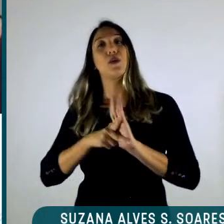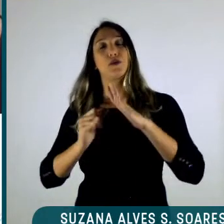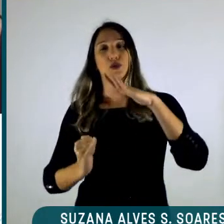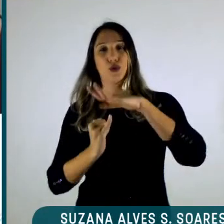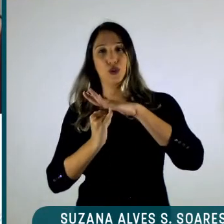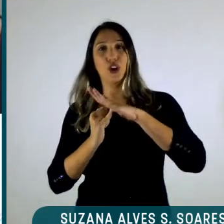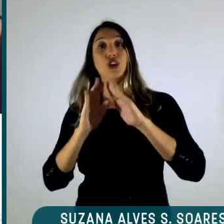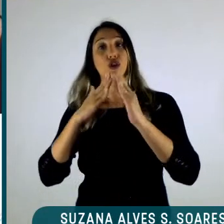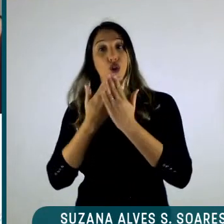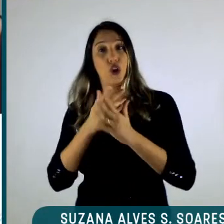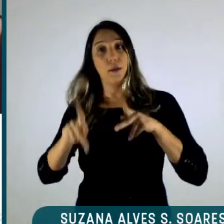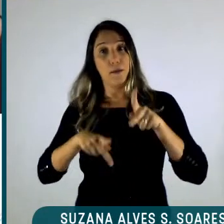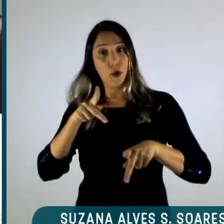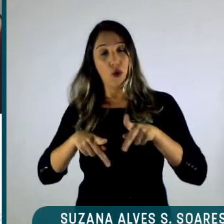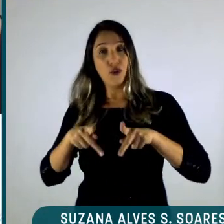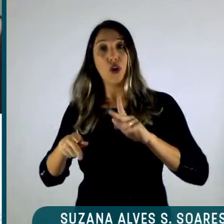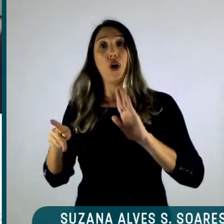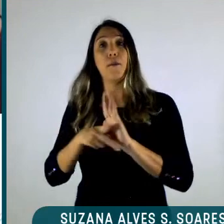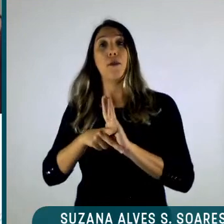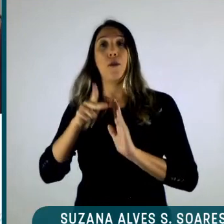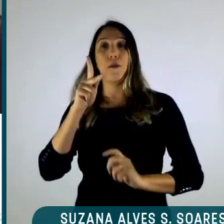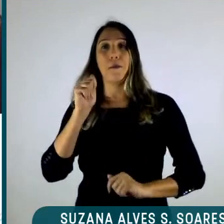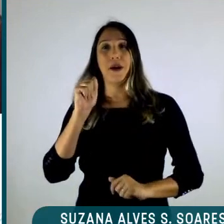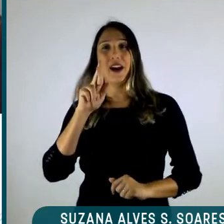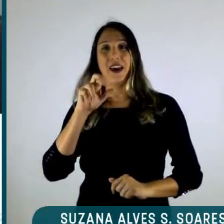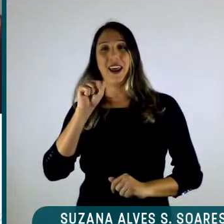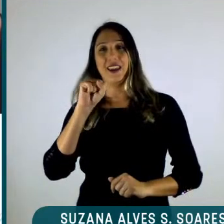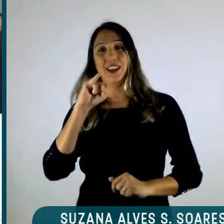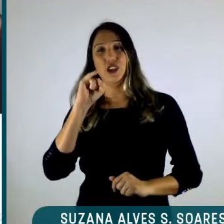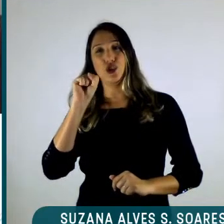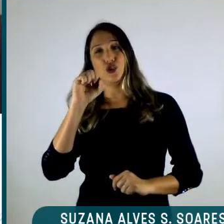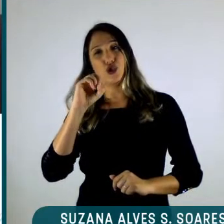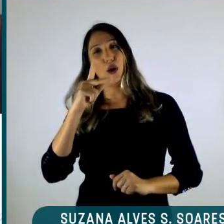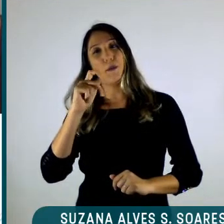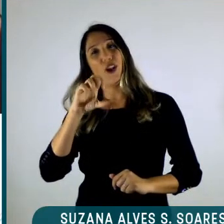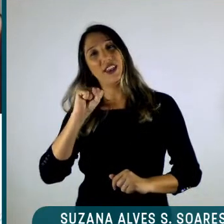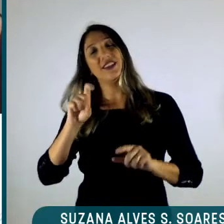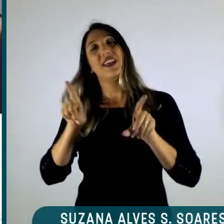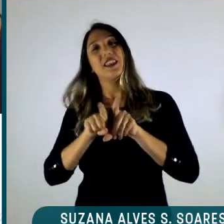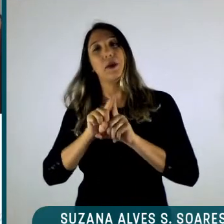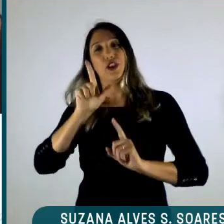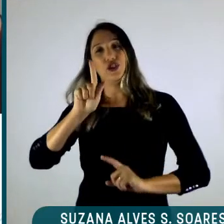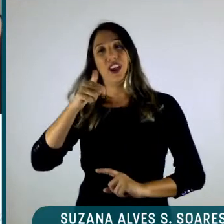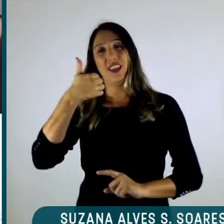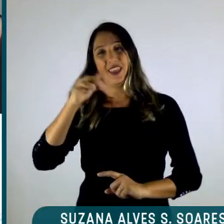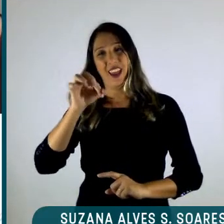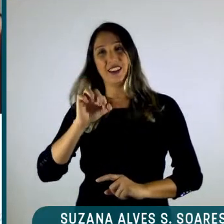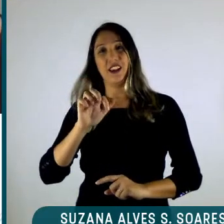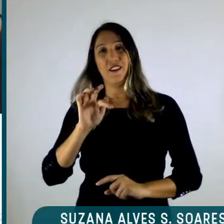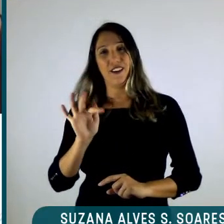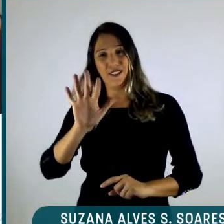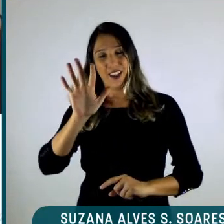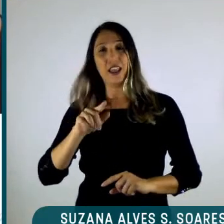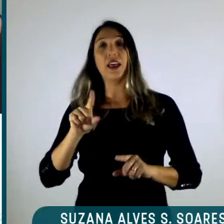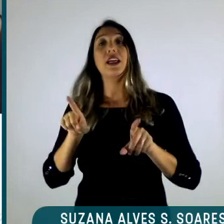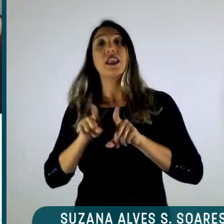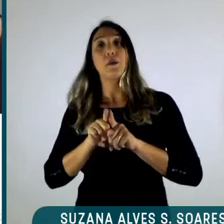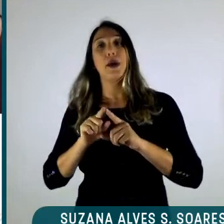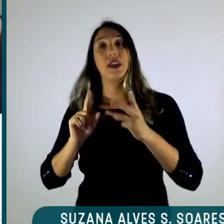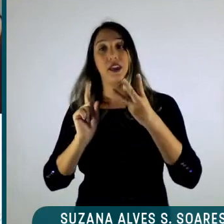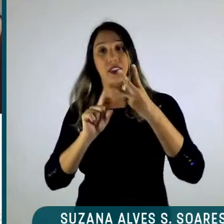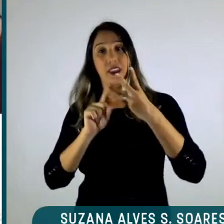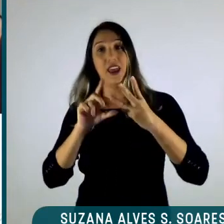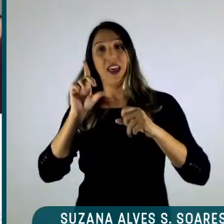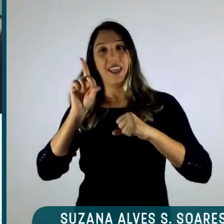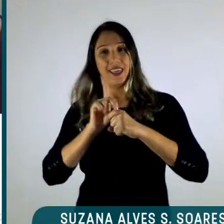Rodrigues, community leader, president of Escola do Povo, and also of the Association of Paraisópolis, president and coordinator of G10